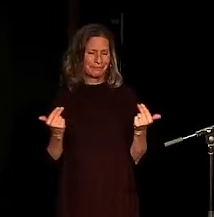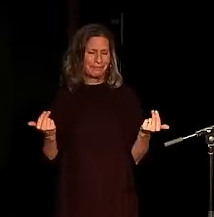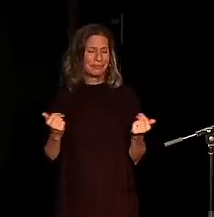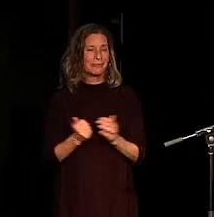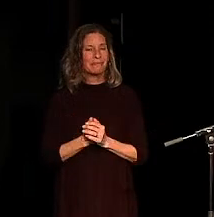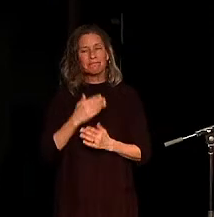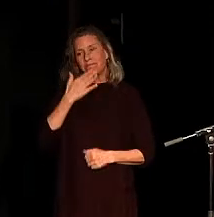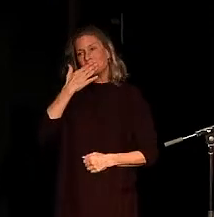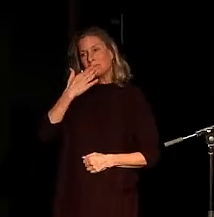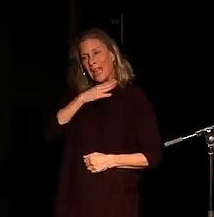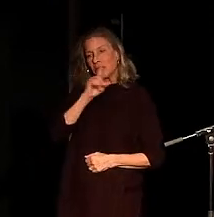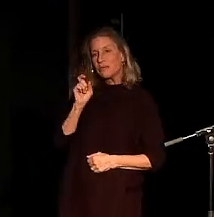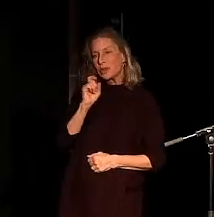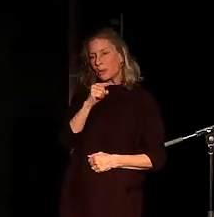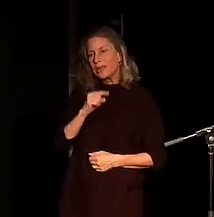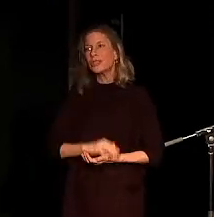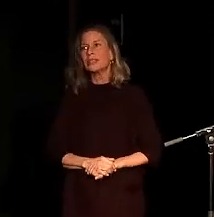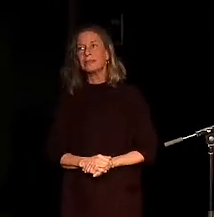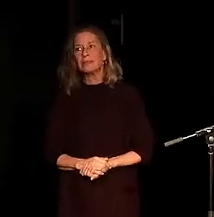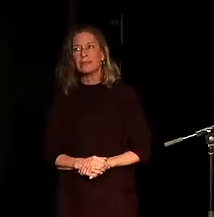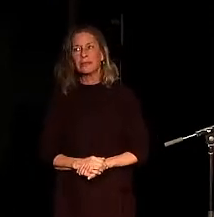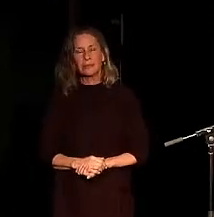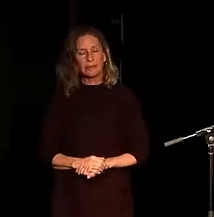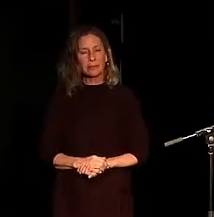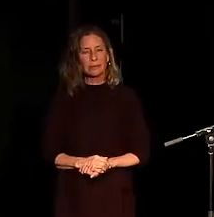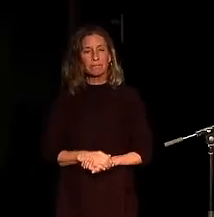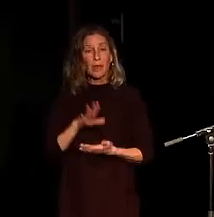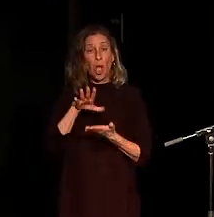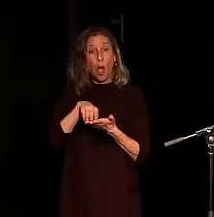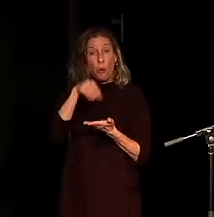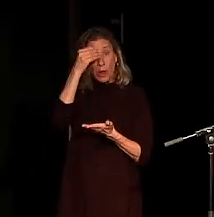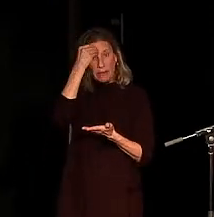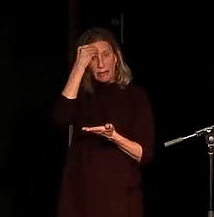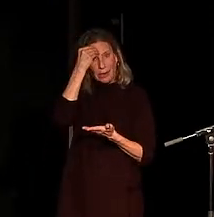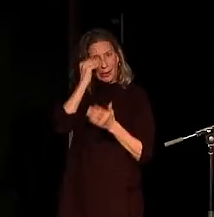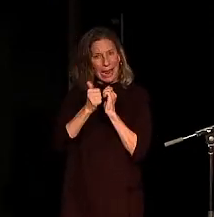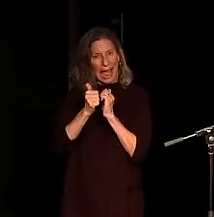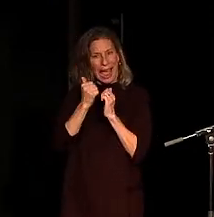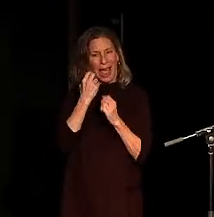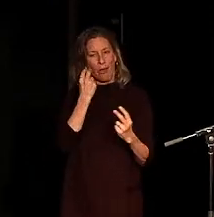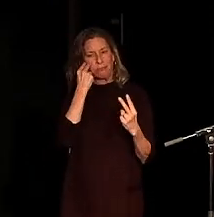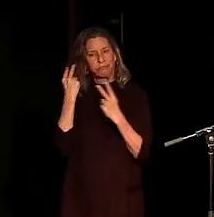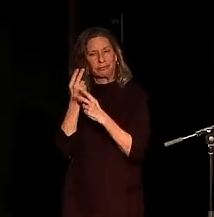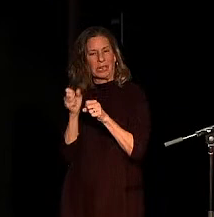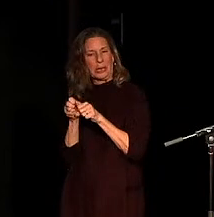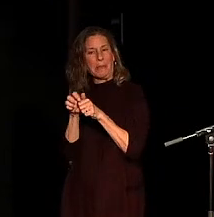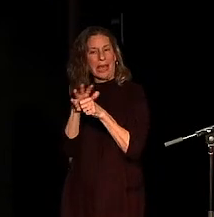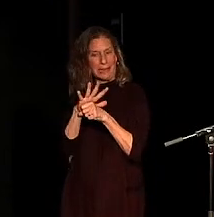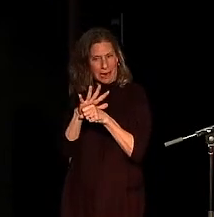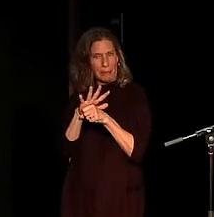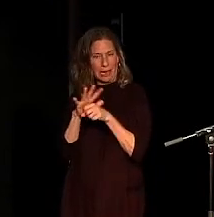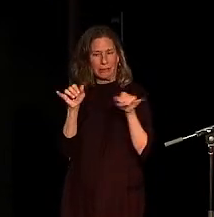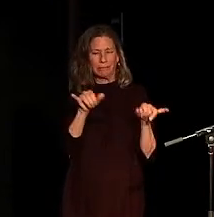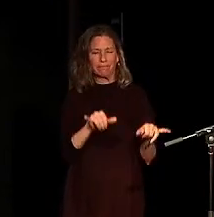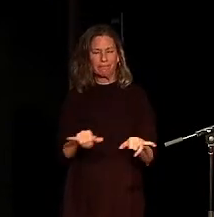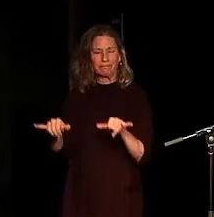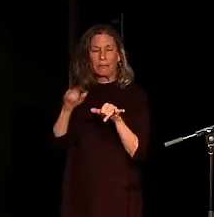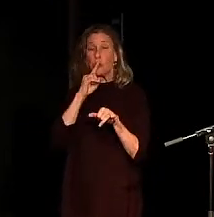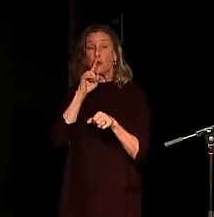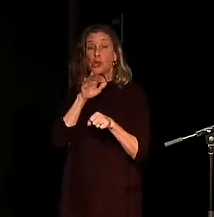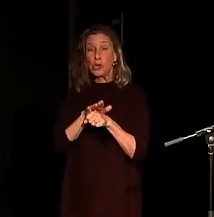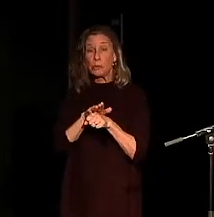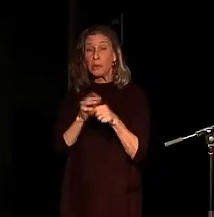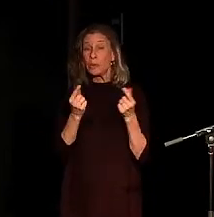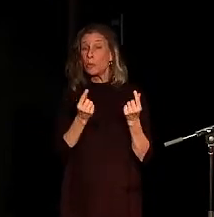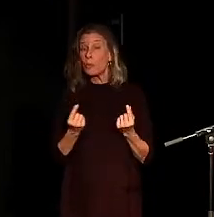I appreciate the question. So we've learned a lot from the pandemic, as many institutions have, and are committed